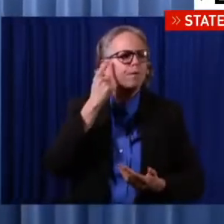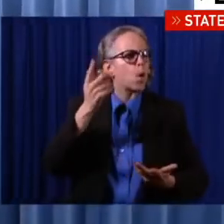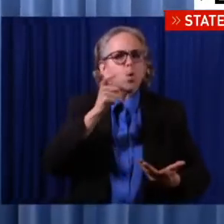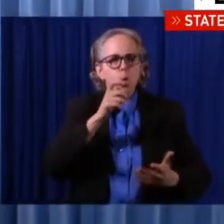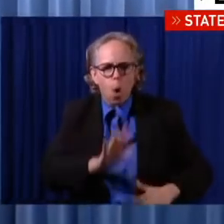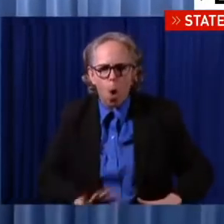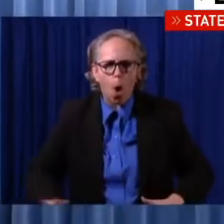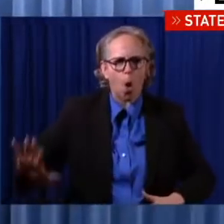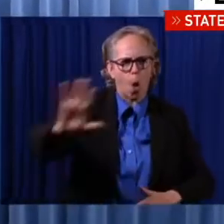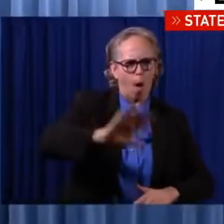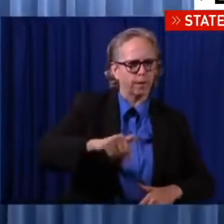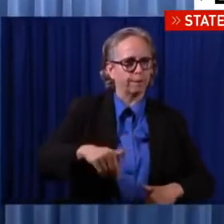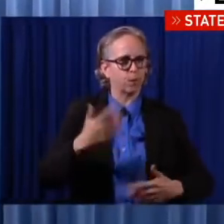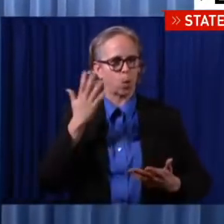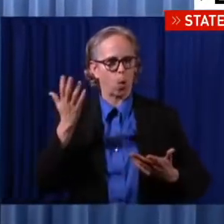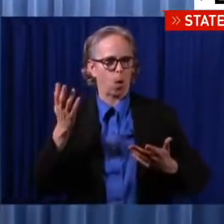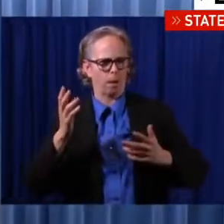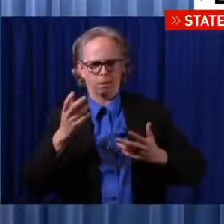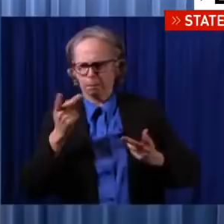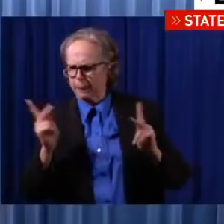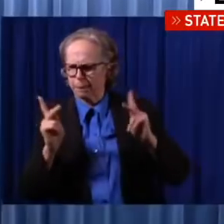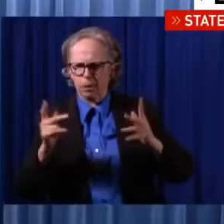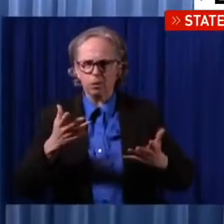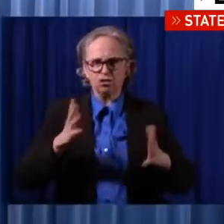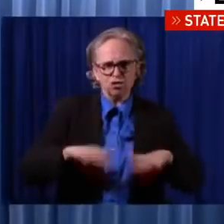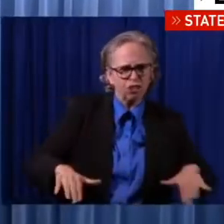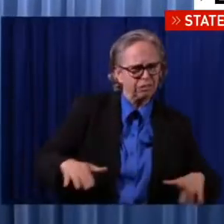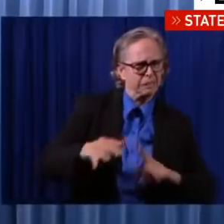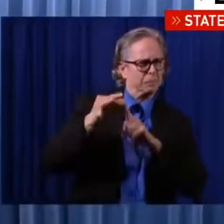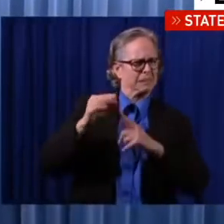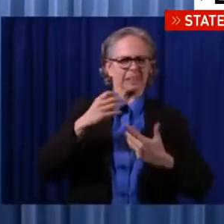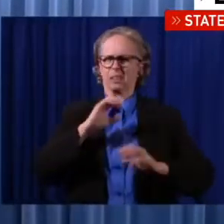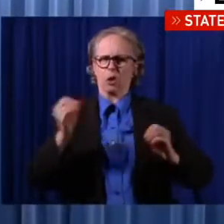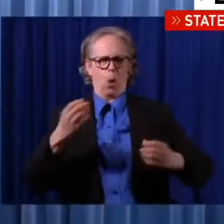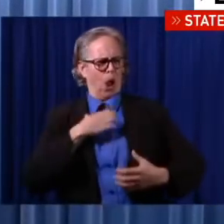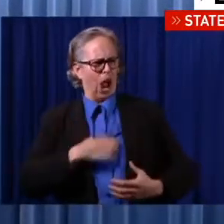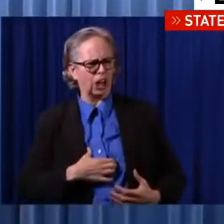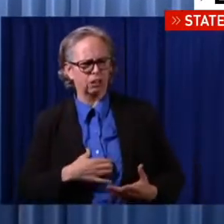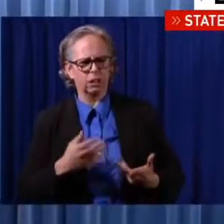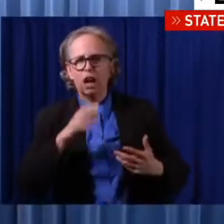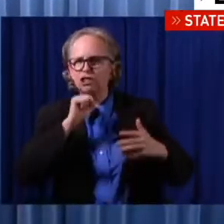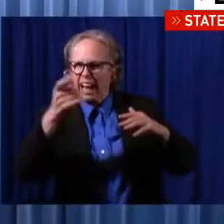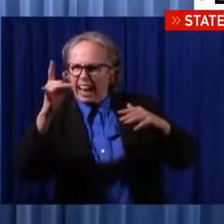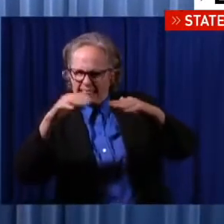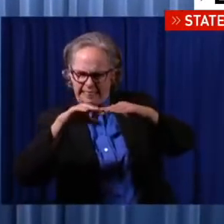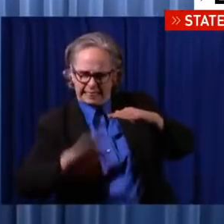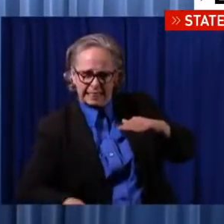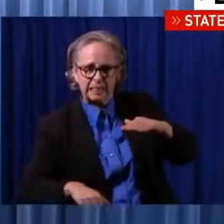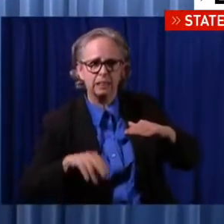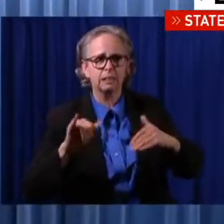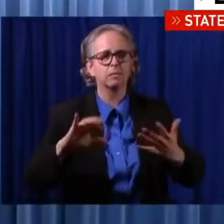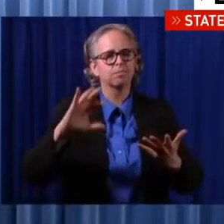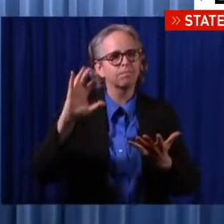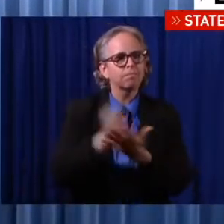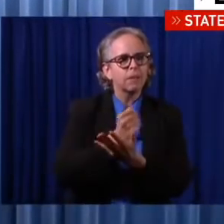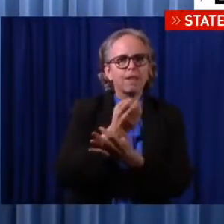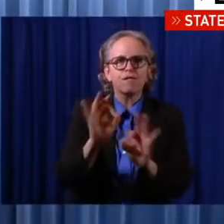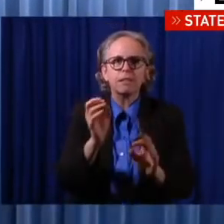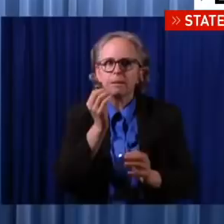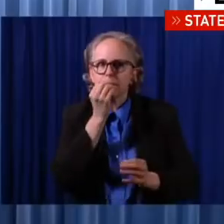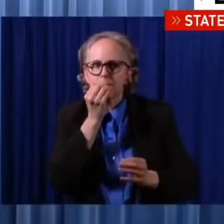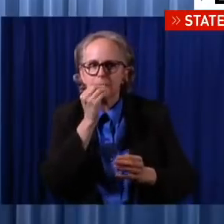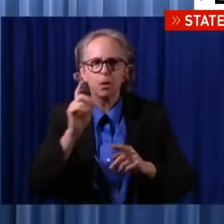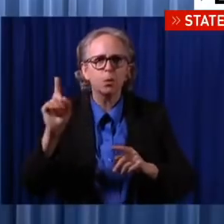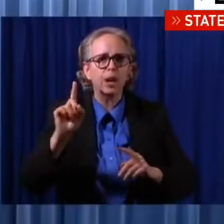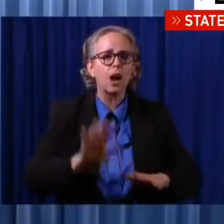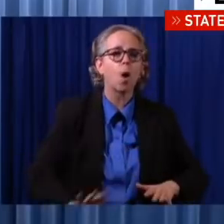hungry. Children under 18 can grab a free meal at more than 1,500 sites across the state.